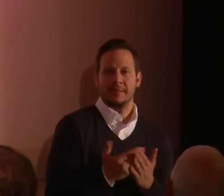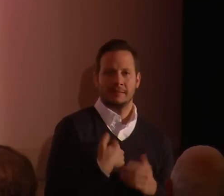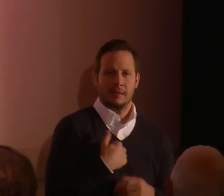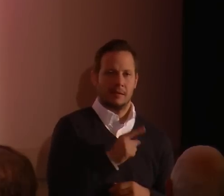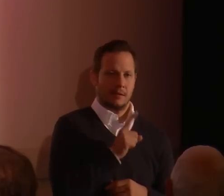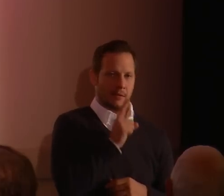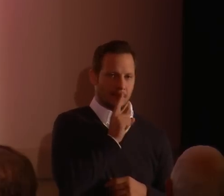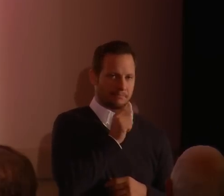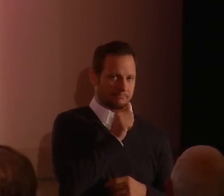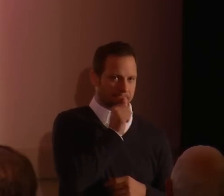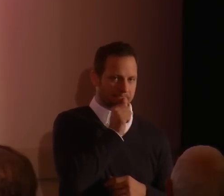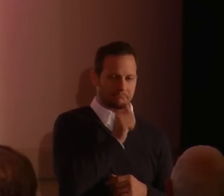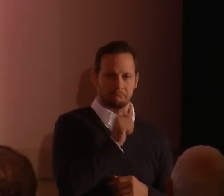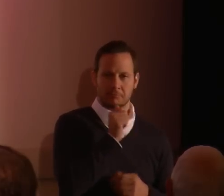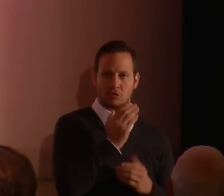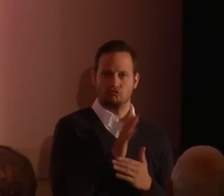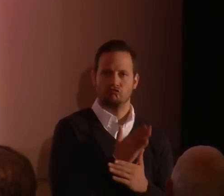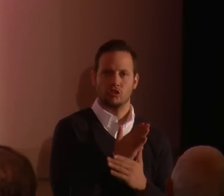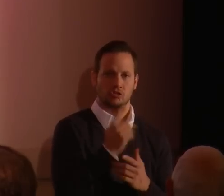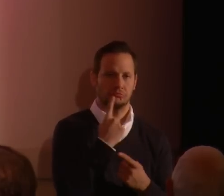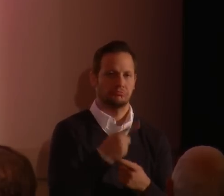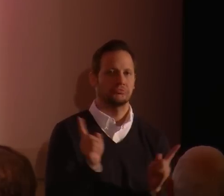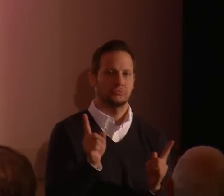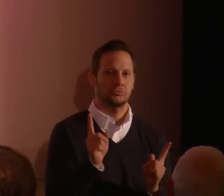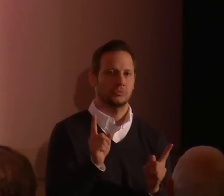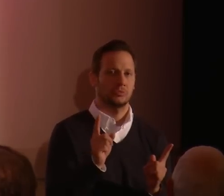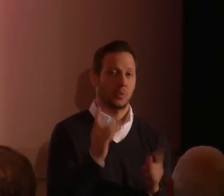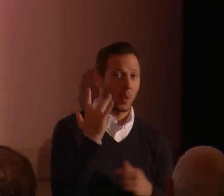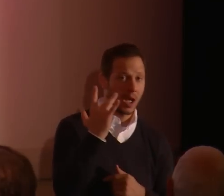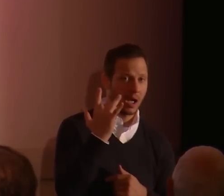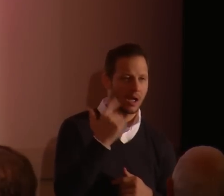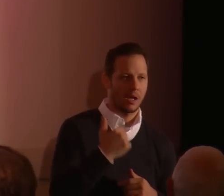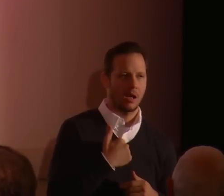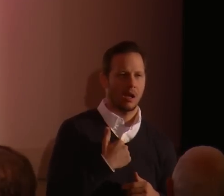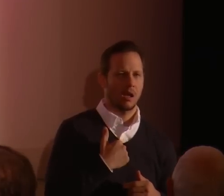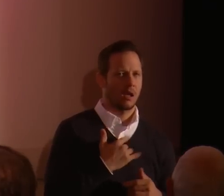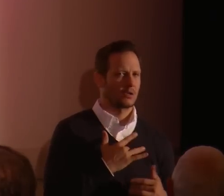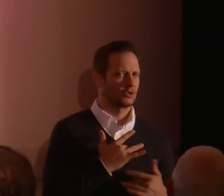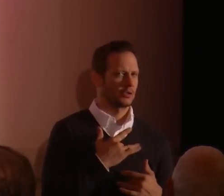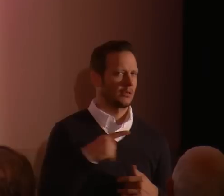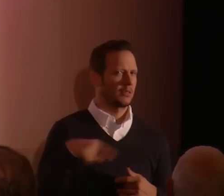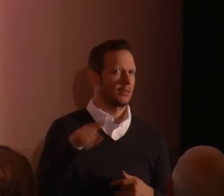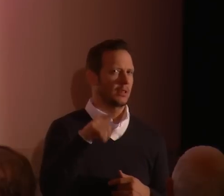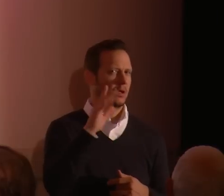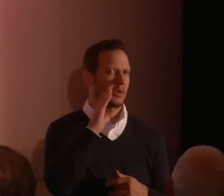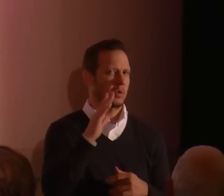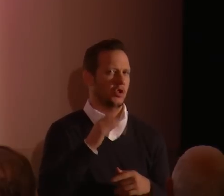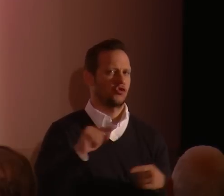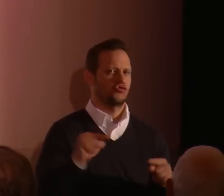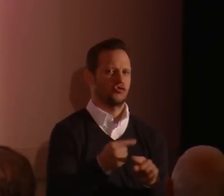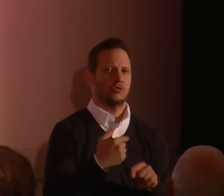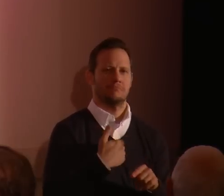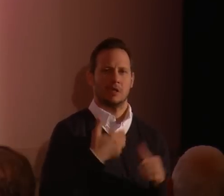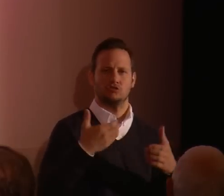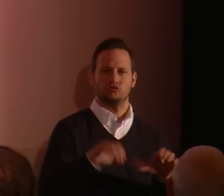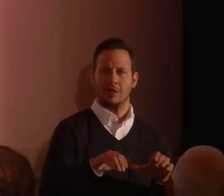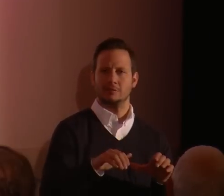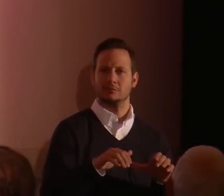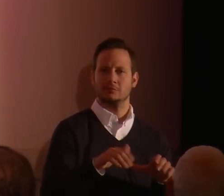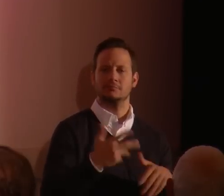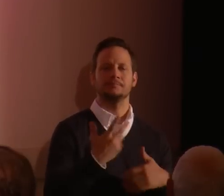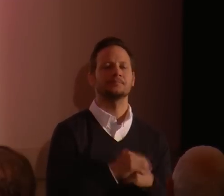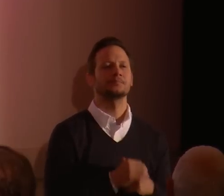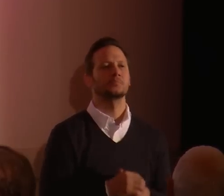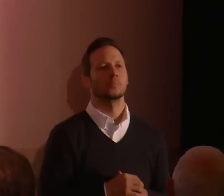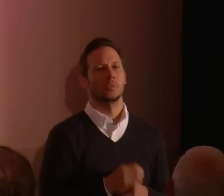mates right off the bat, because I knew or I was worried that they would hinder my ability to go deep into the game. This meant